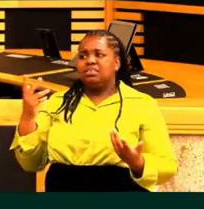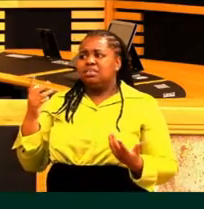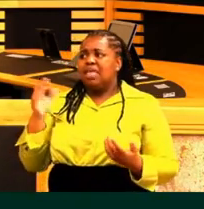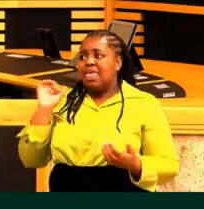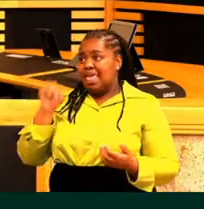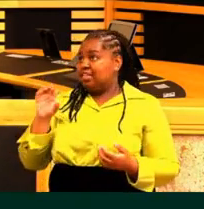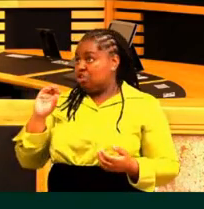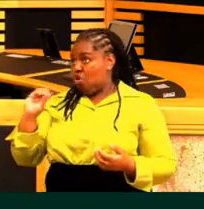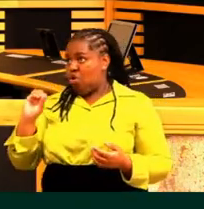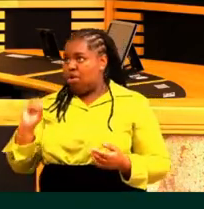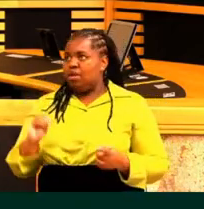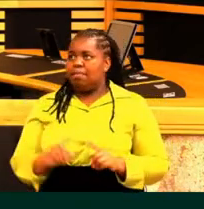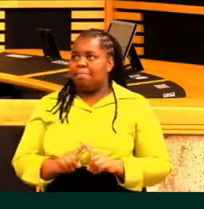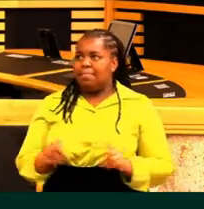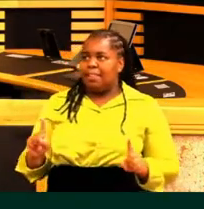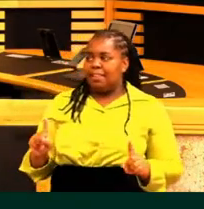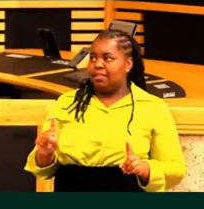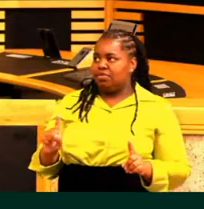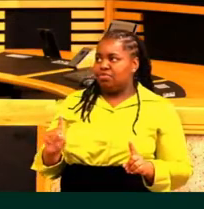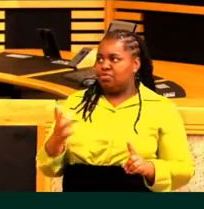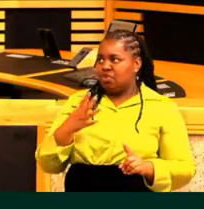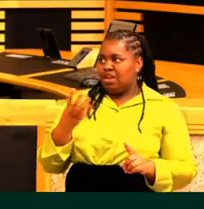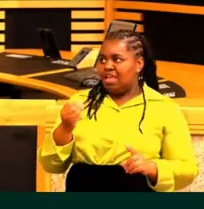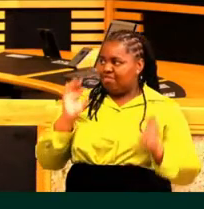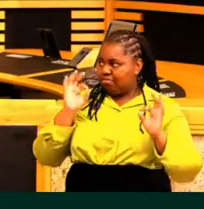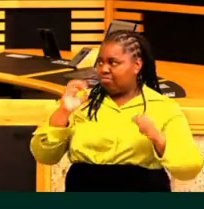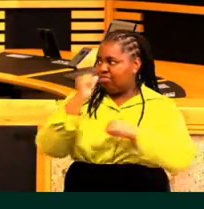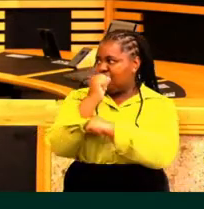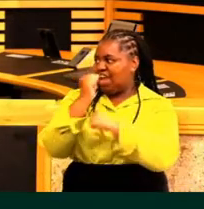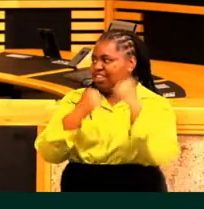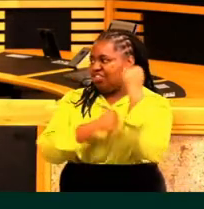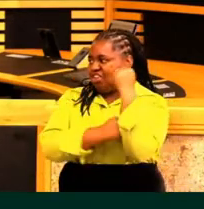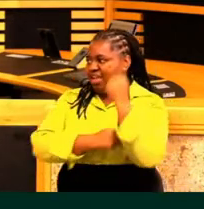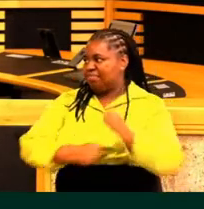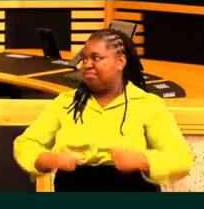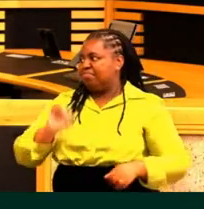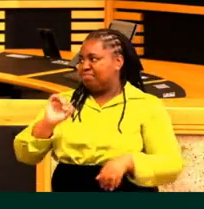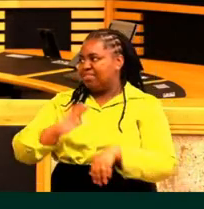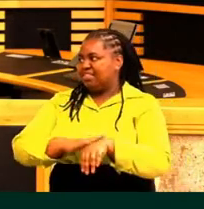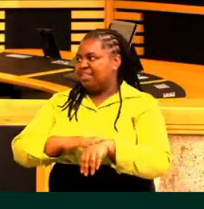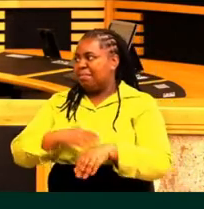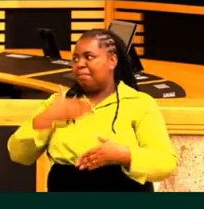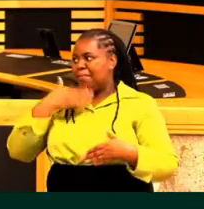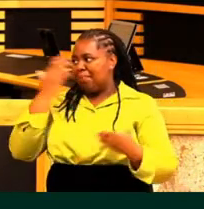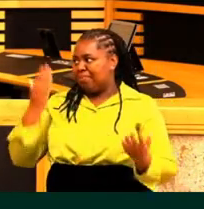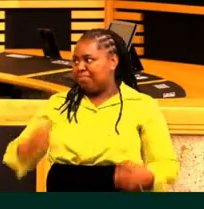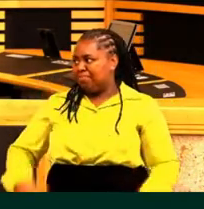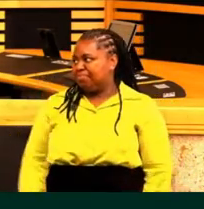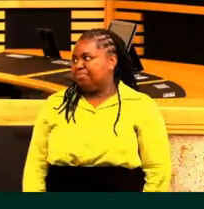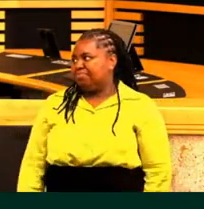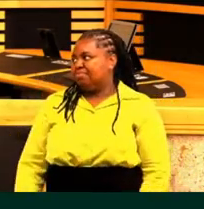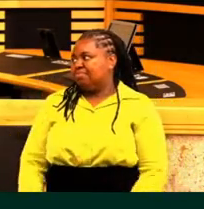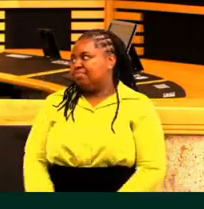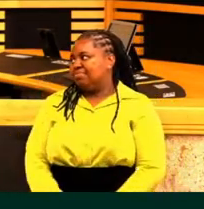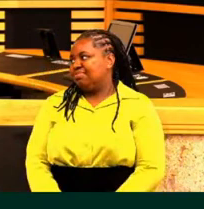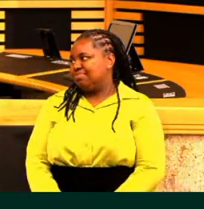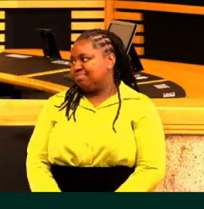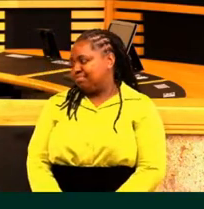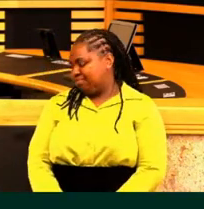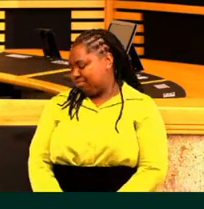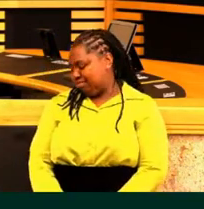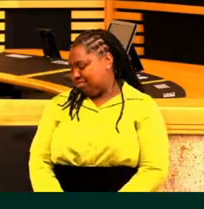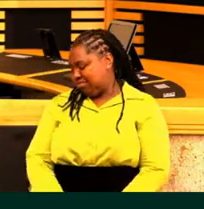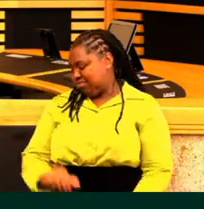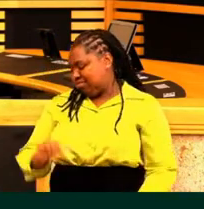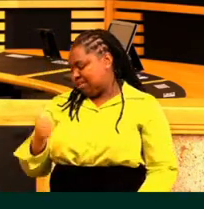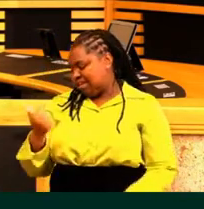we have no thank you thank you very much that the next